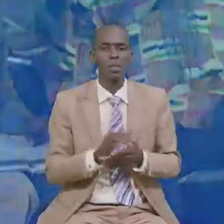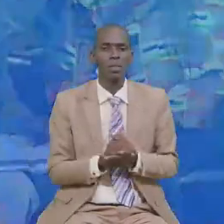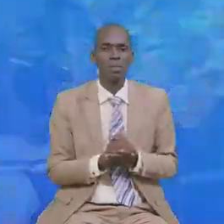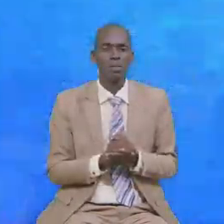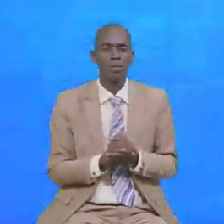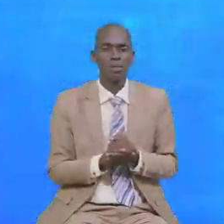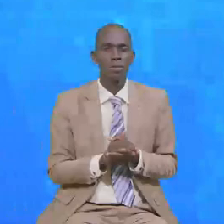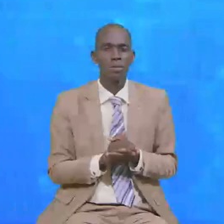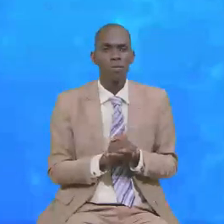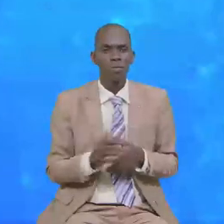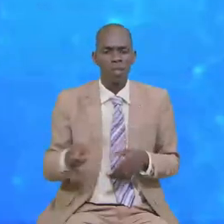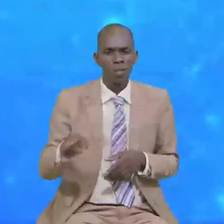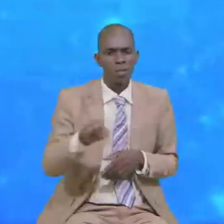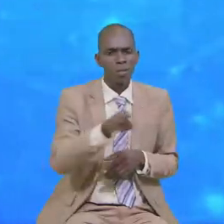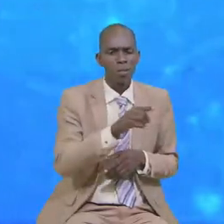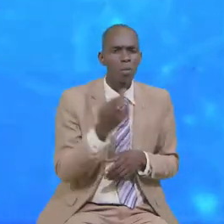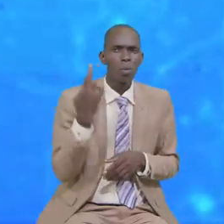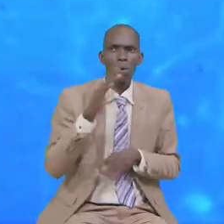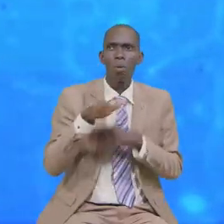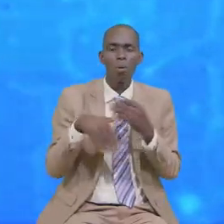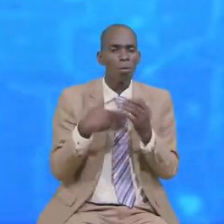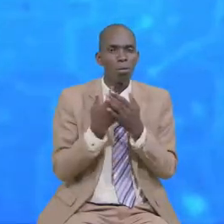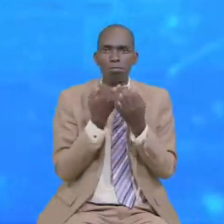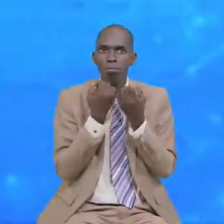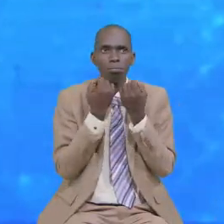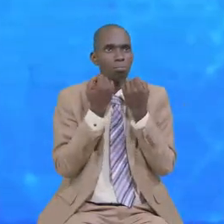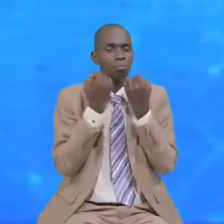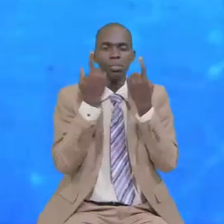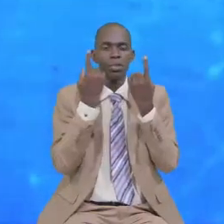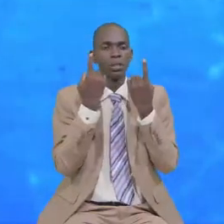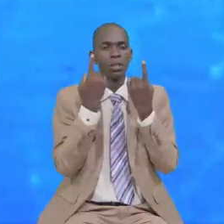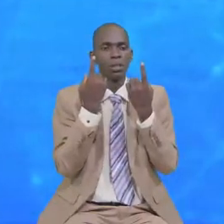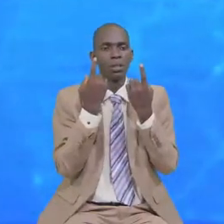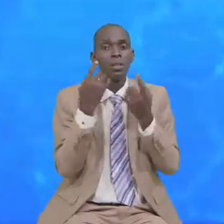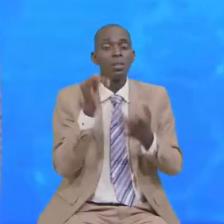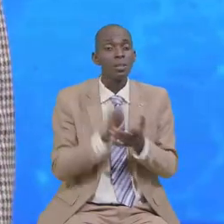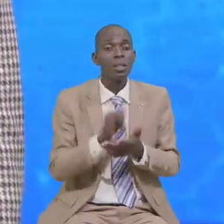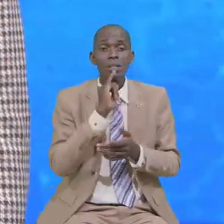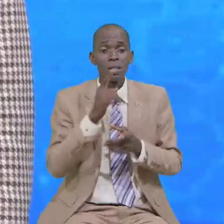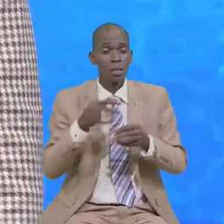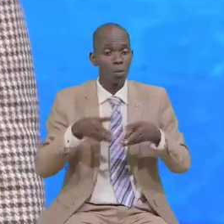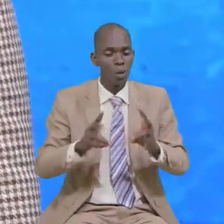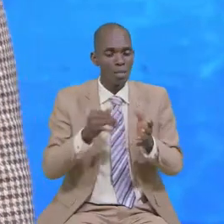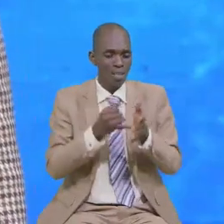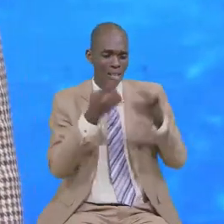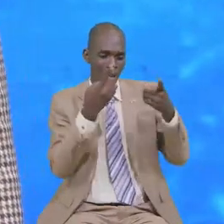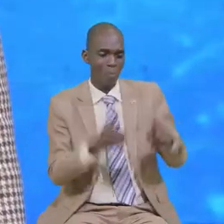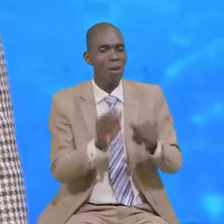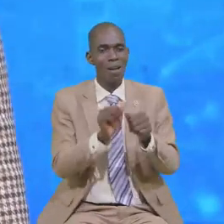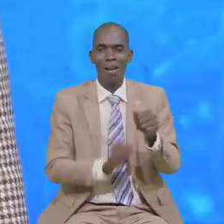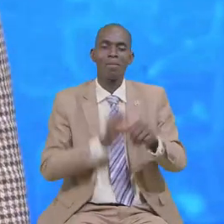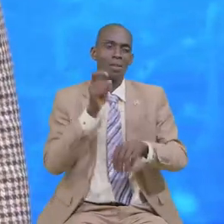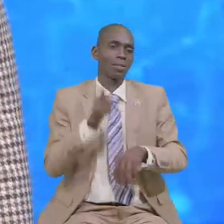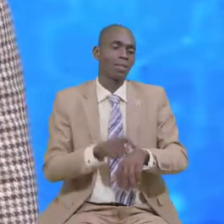They were all amazed. That is the way it happens every time.